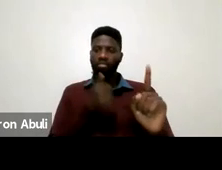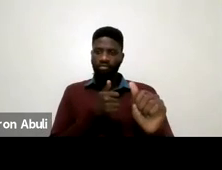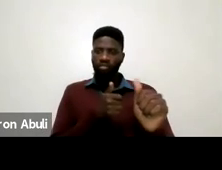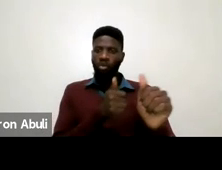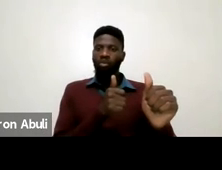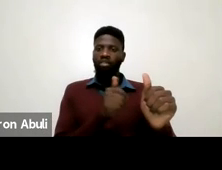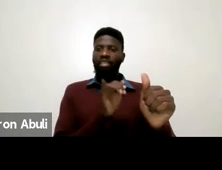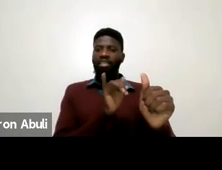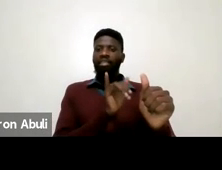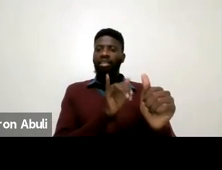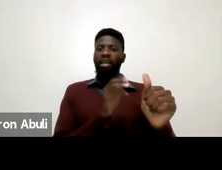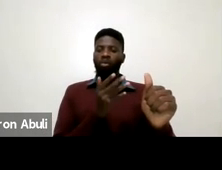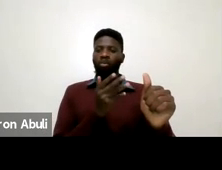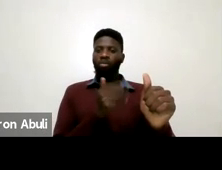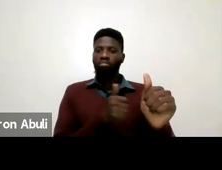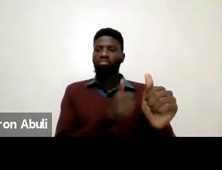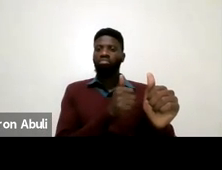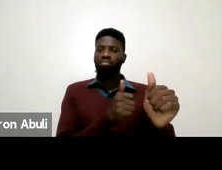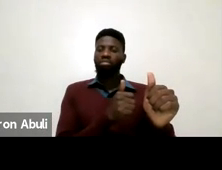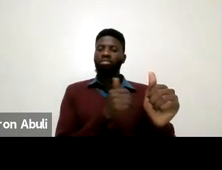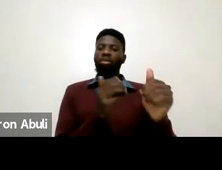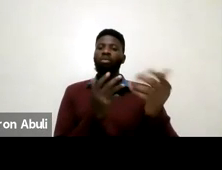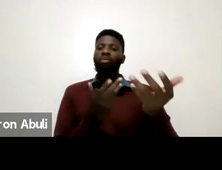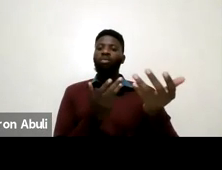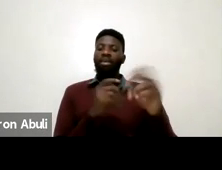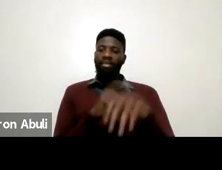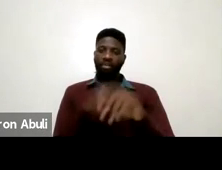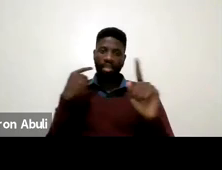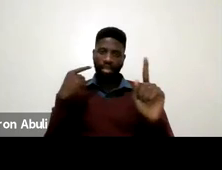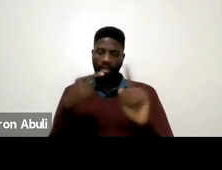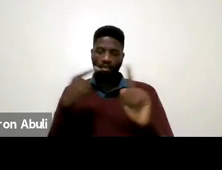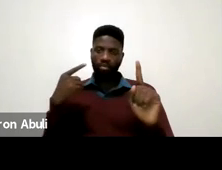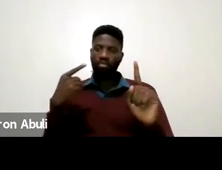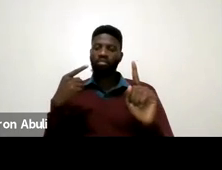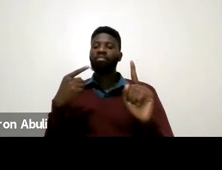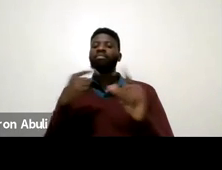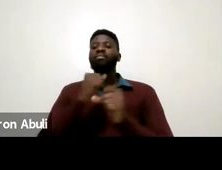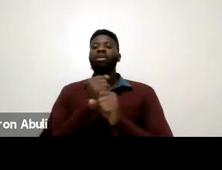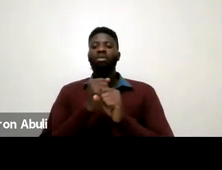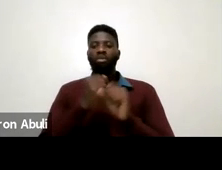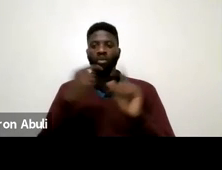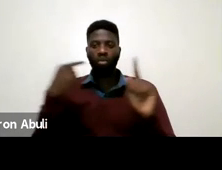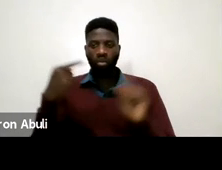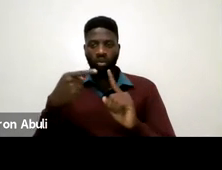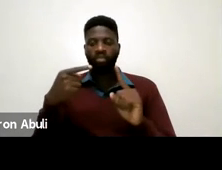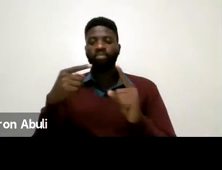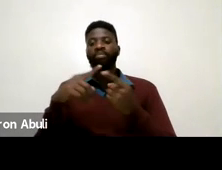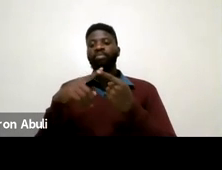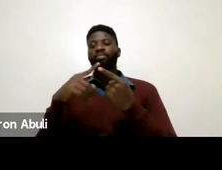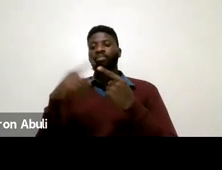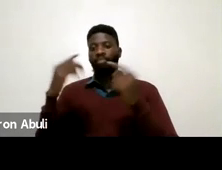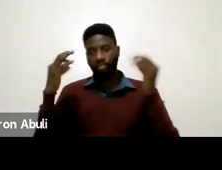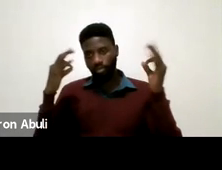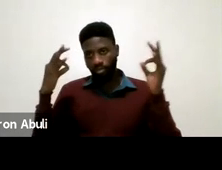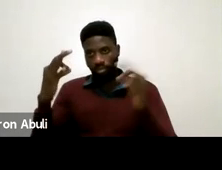on board? How do you remain relevant in this journey of setting goals? Number one, once you have decided your first